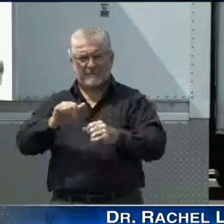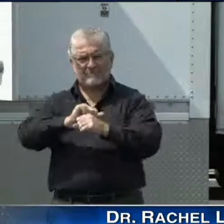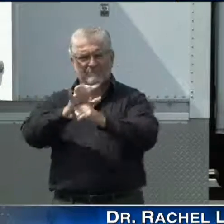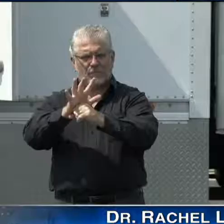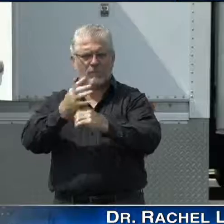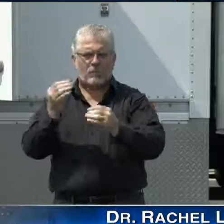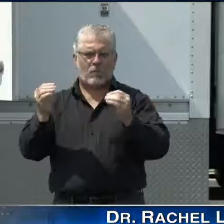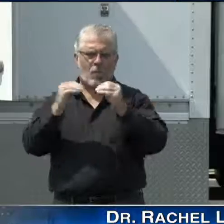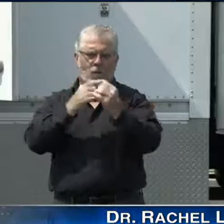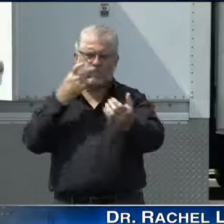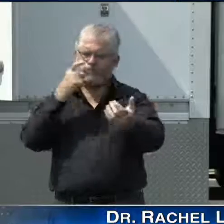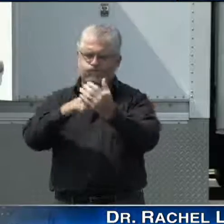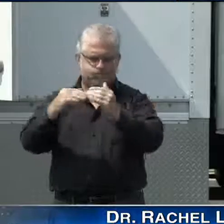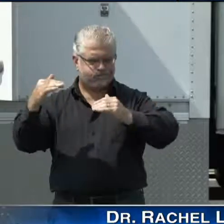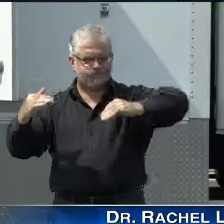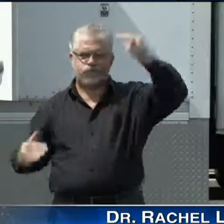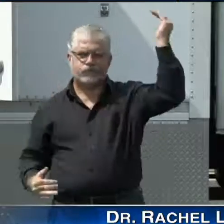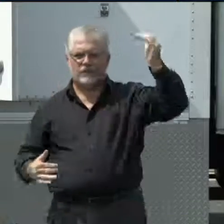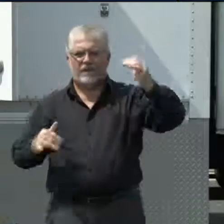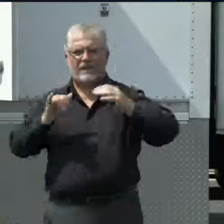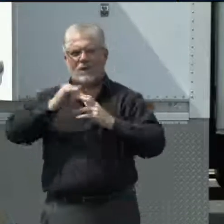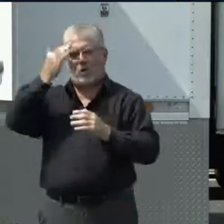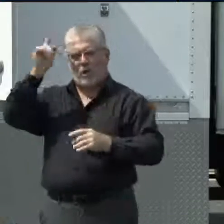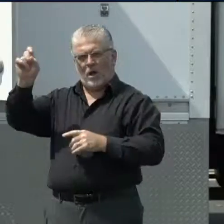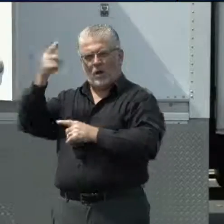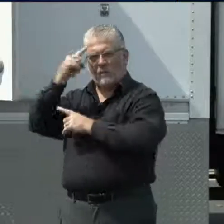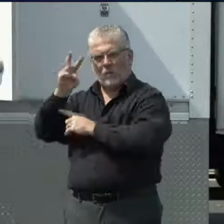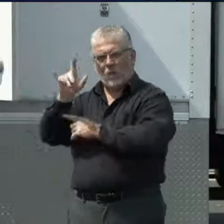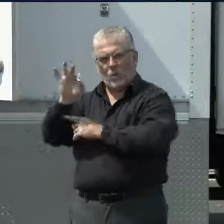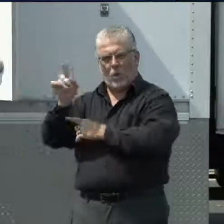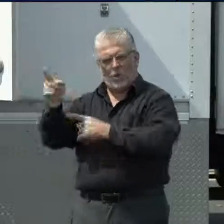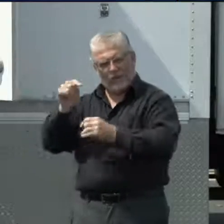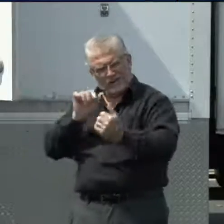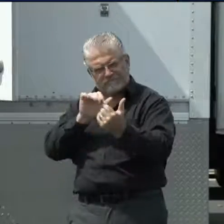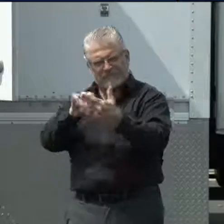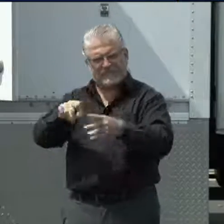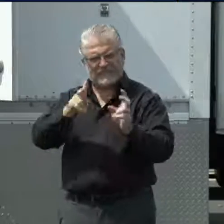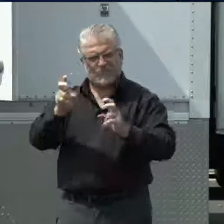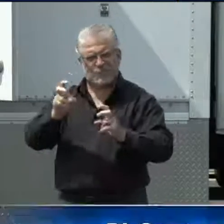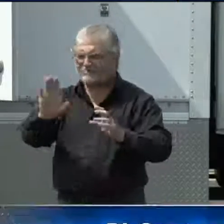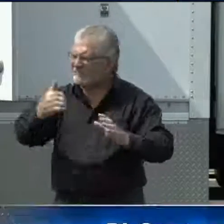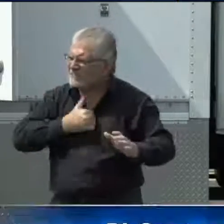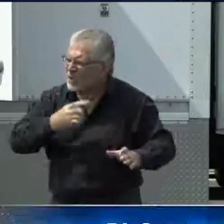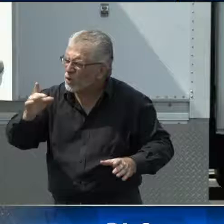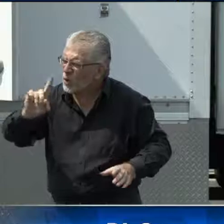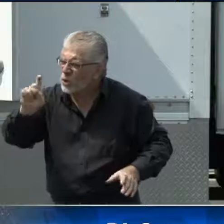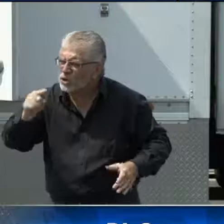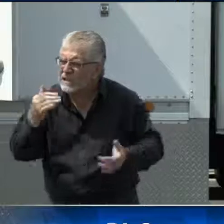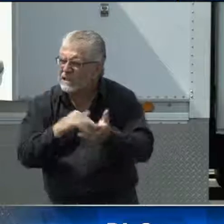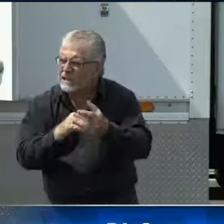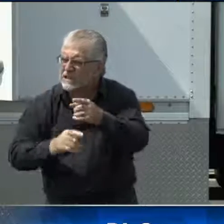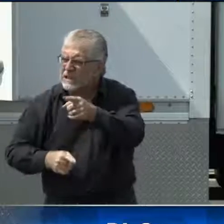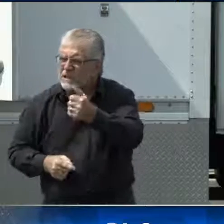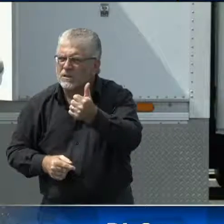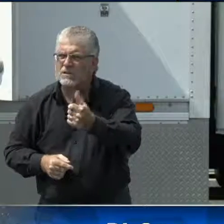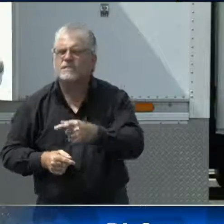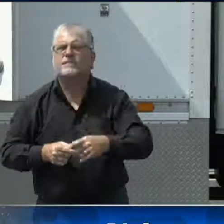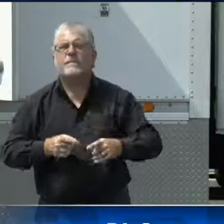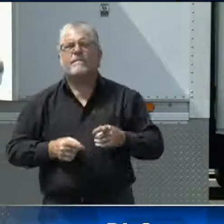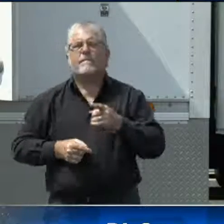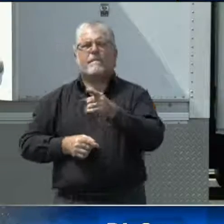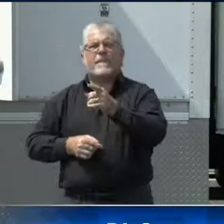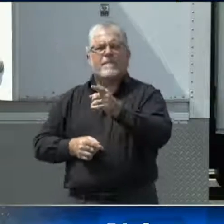important issues. I know you had another question, though. Yes, ma'am. What would you say to the immigrant populations that may be in the Commonwealth